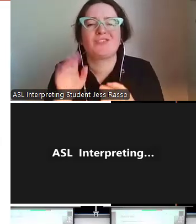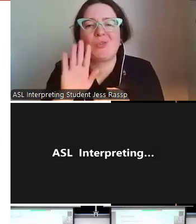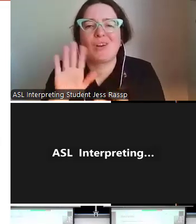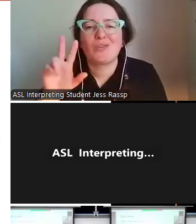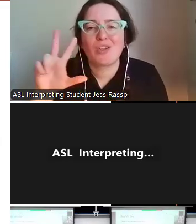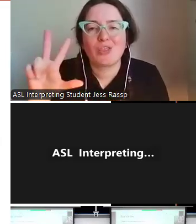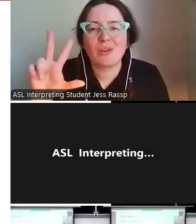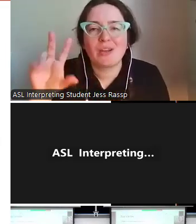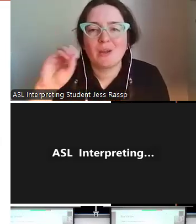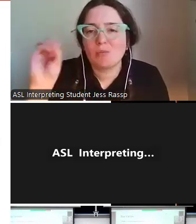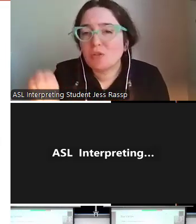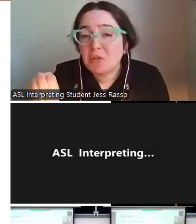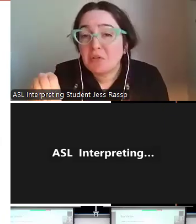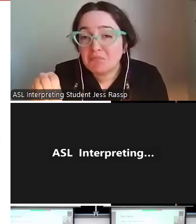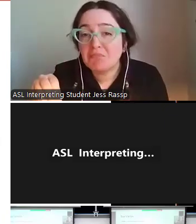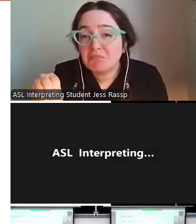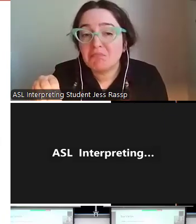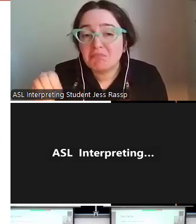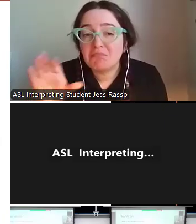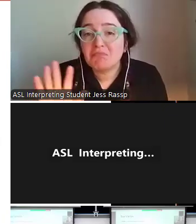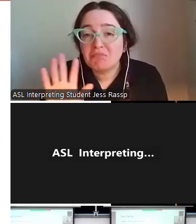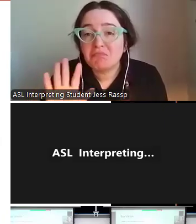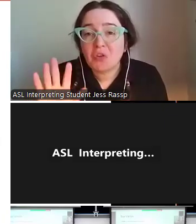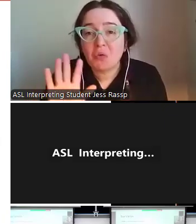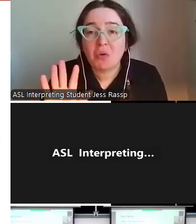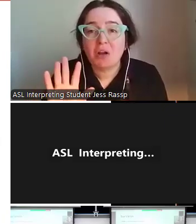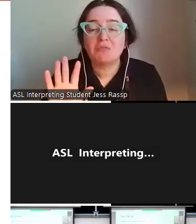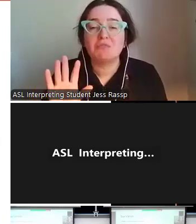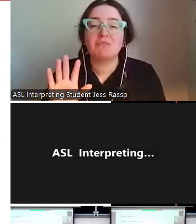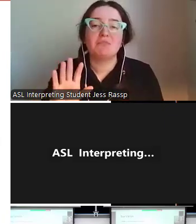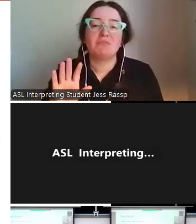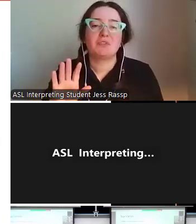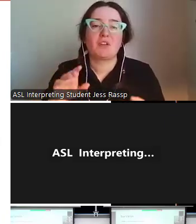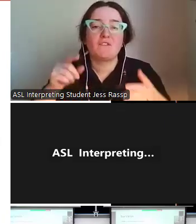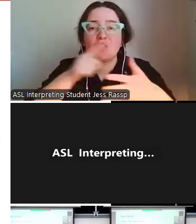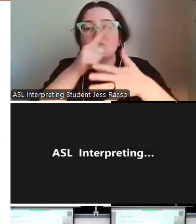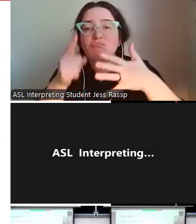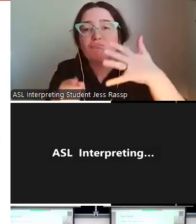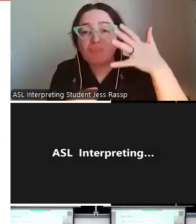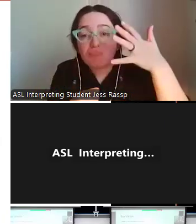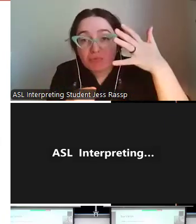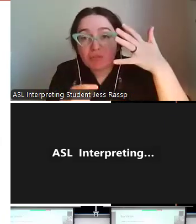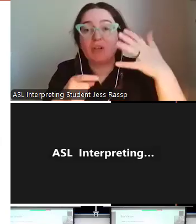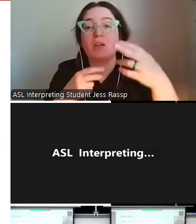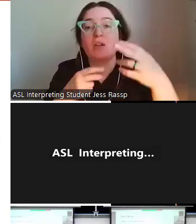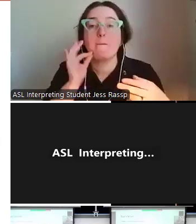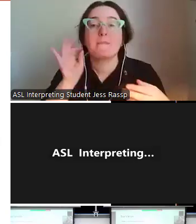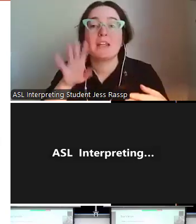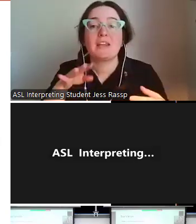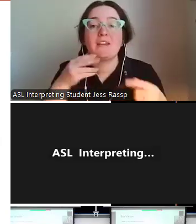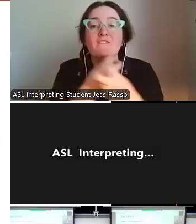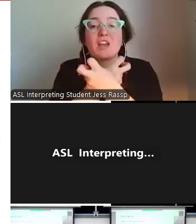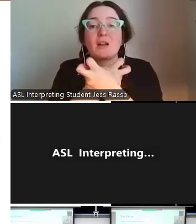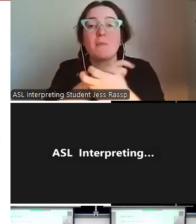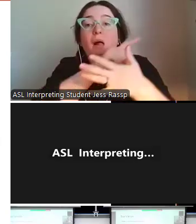think. Yeah, 3% of the overall bee venom is the Apmin. So